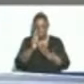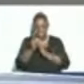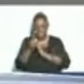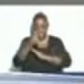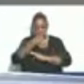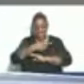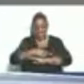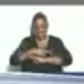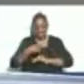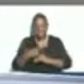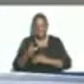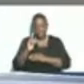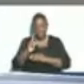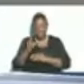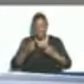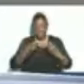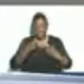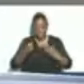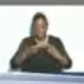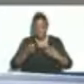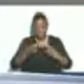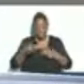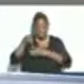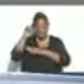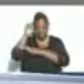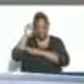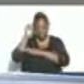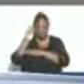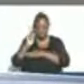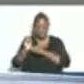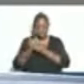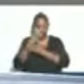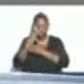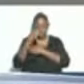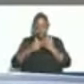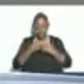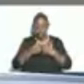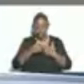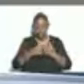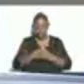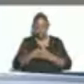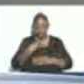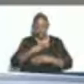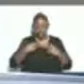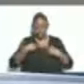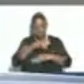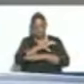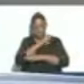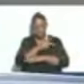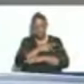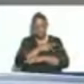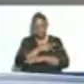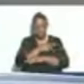government looks to get a handle on what officials say is a growing shantytown problem. Our Cleopatra Murphy today